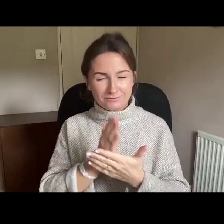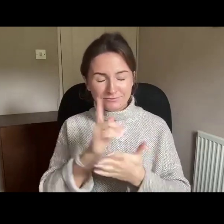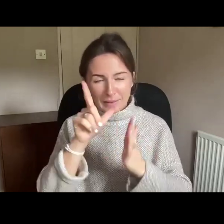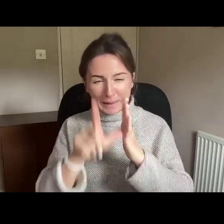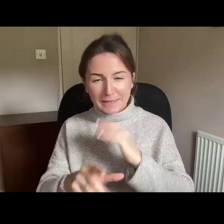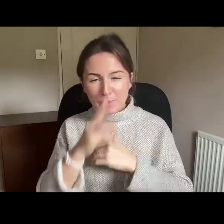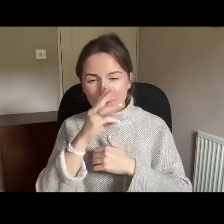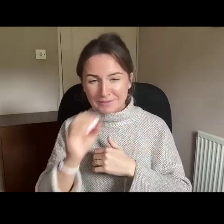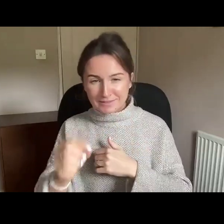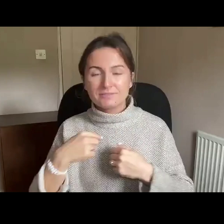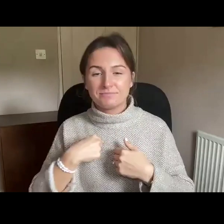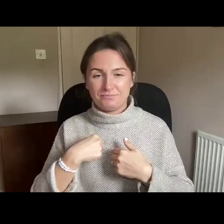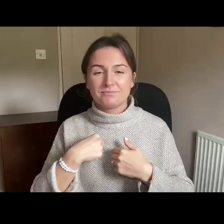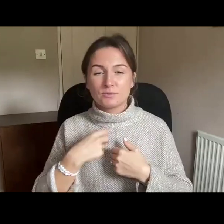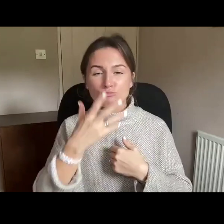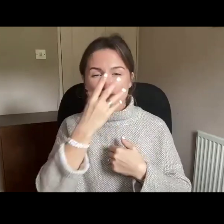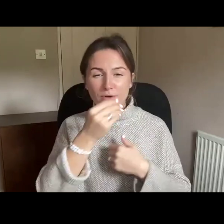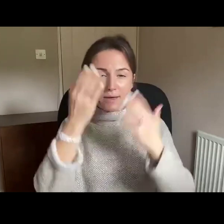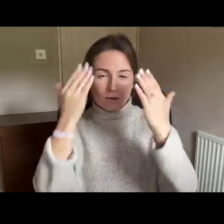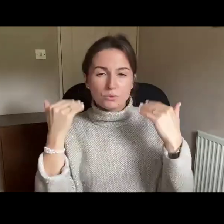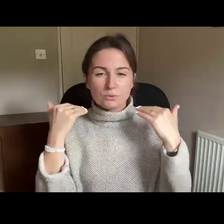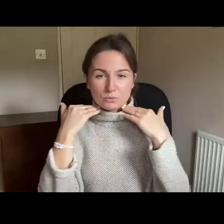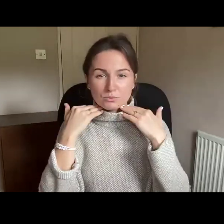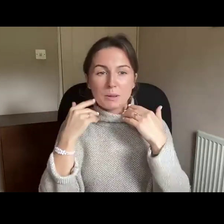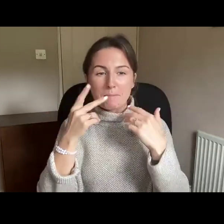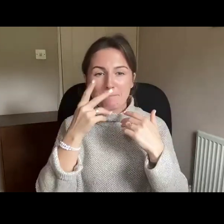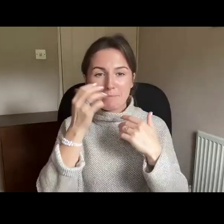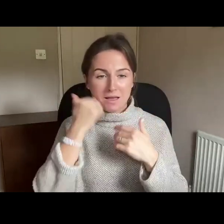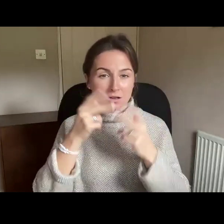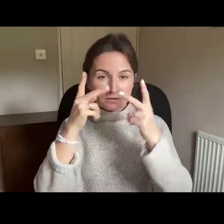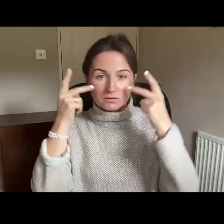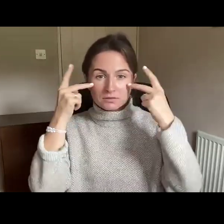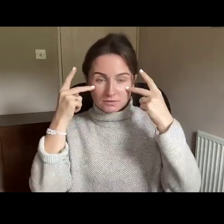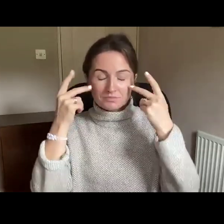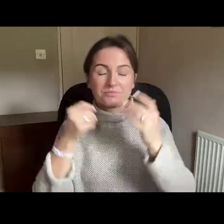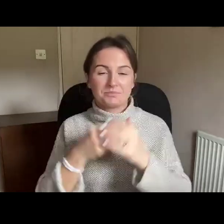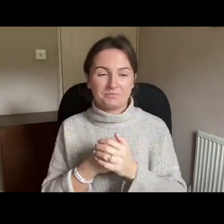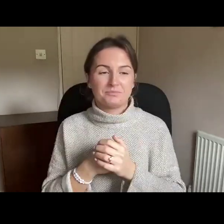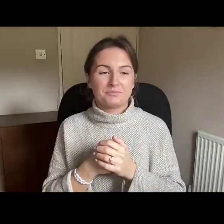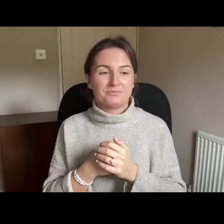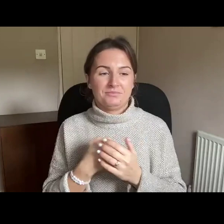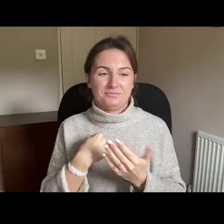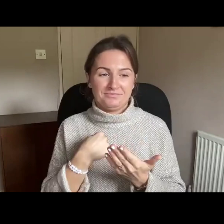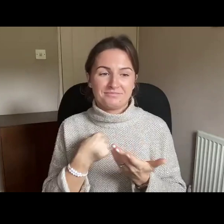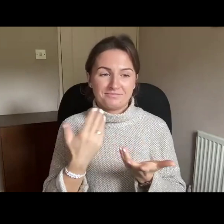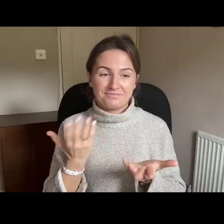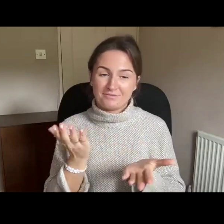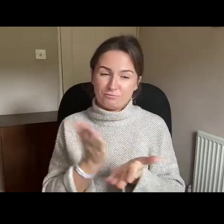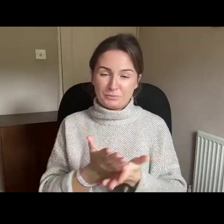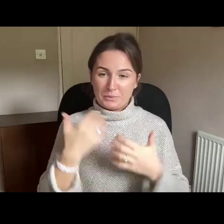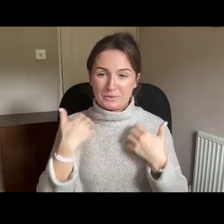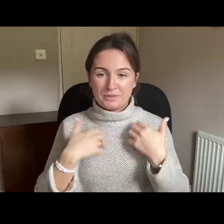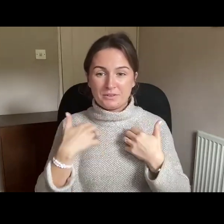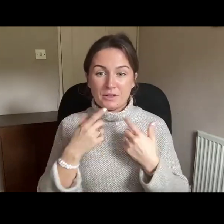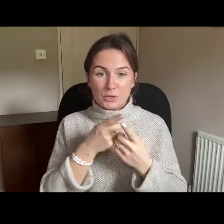30s. I've got brown bobbed hair and black glasses on today. And I'm really excited that